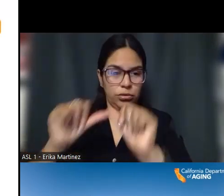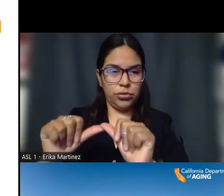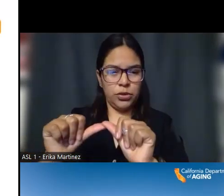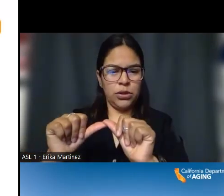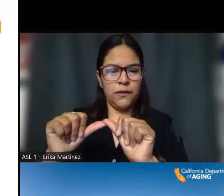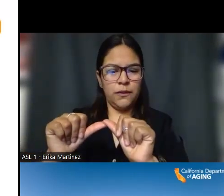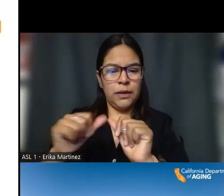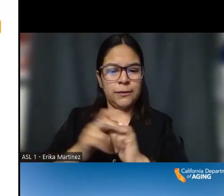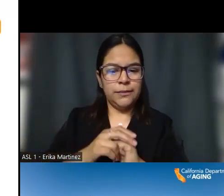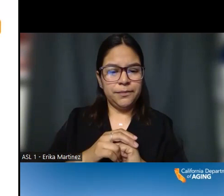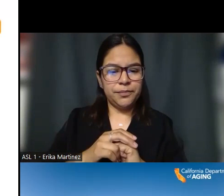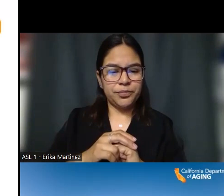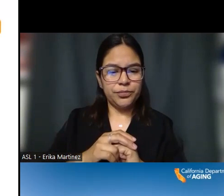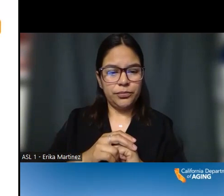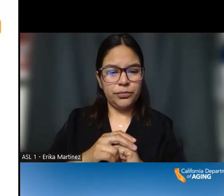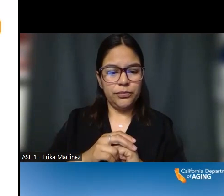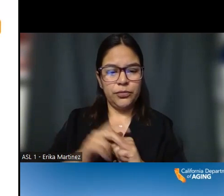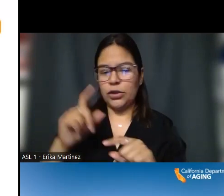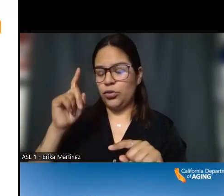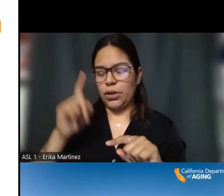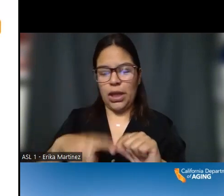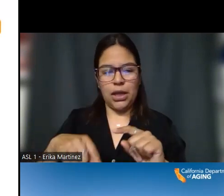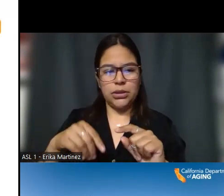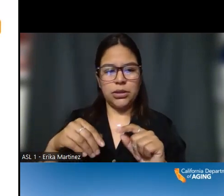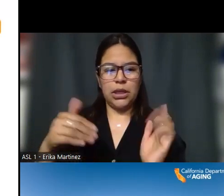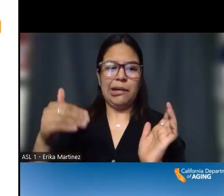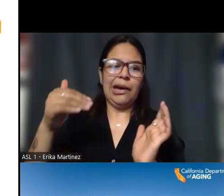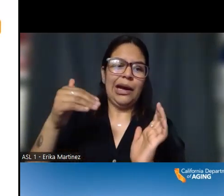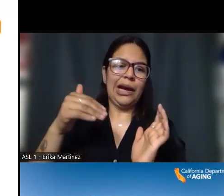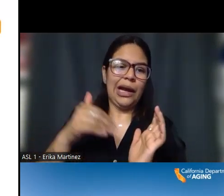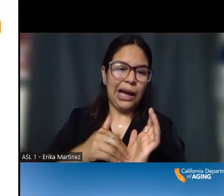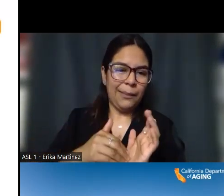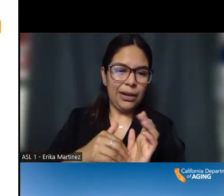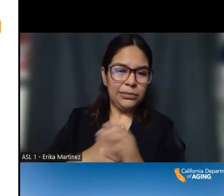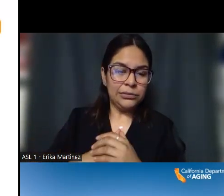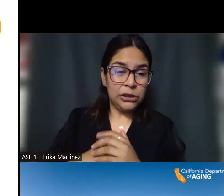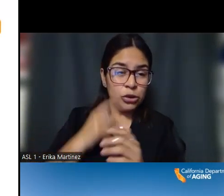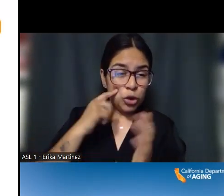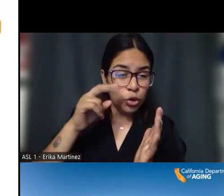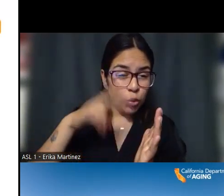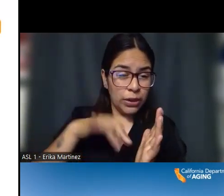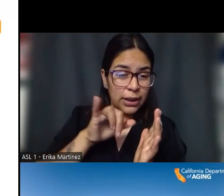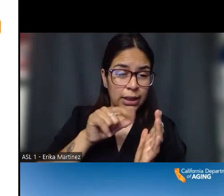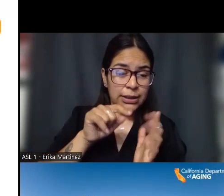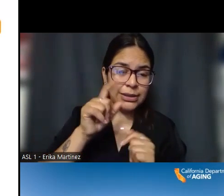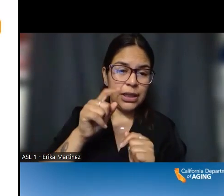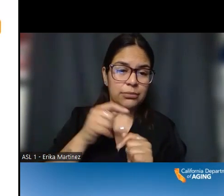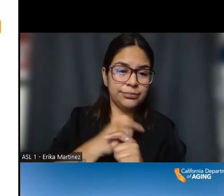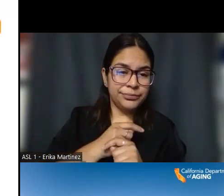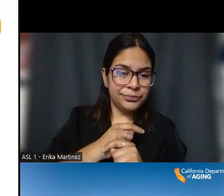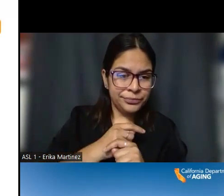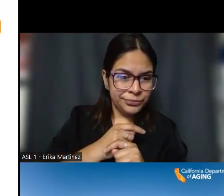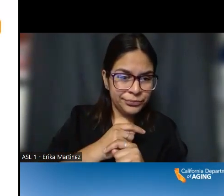probably heard of, do not resuscitate orders, comfort care orders, election of hospice care, and